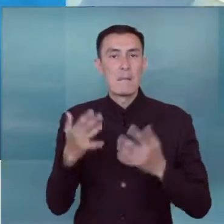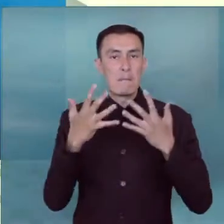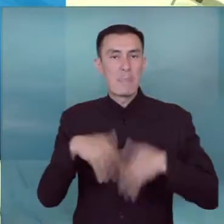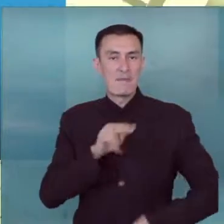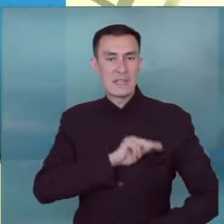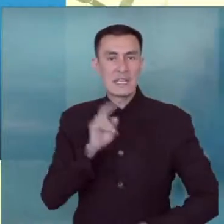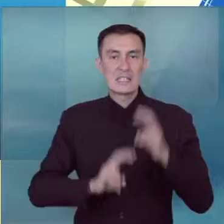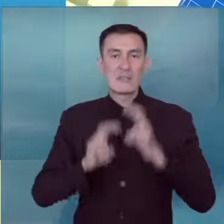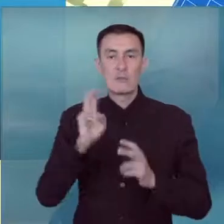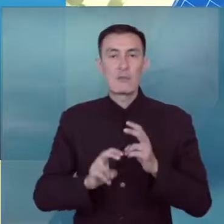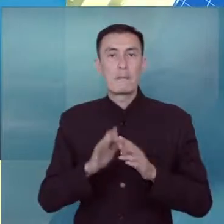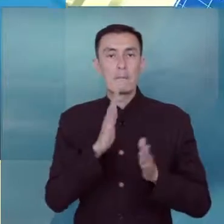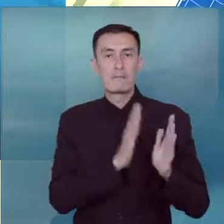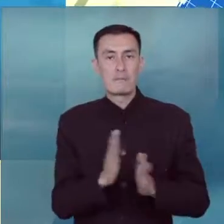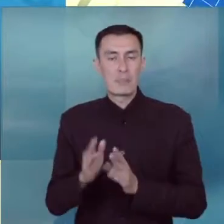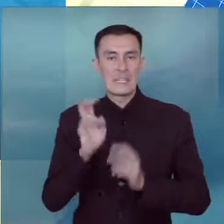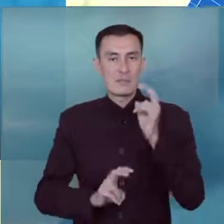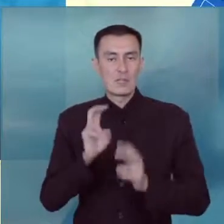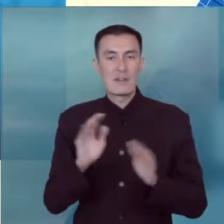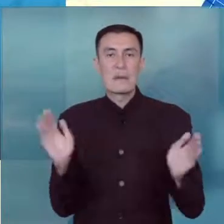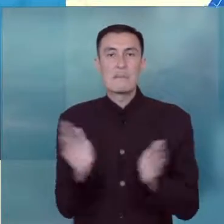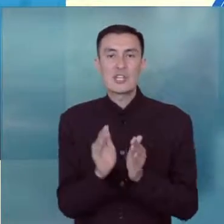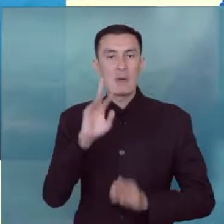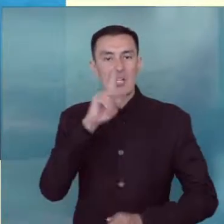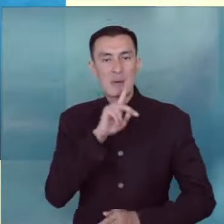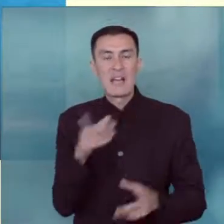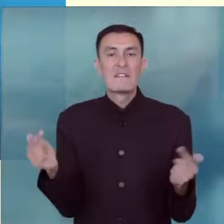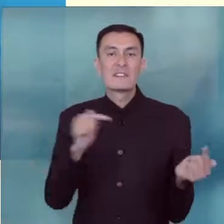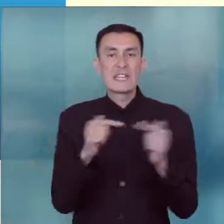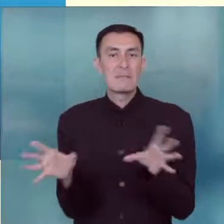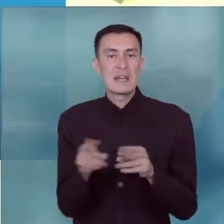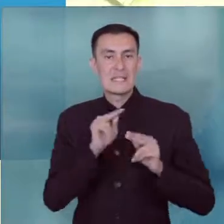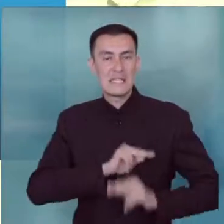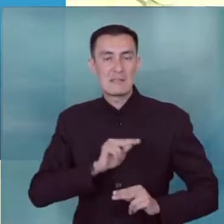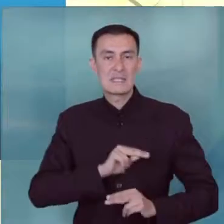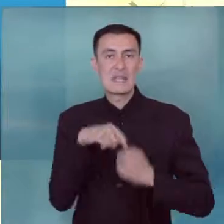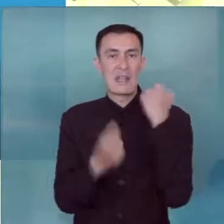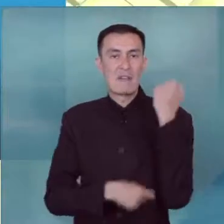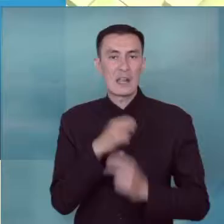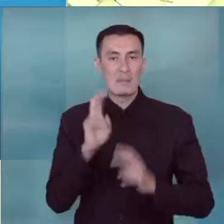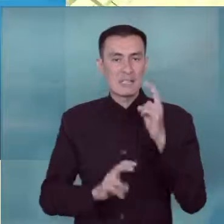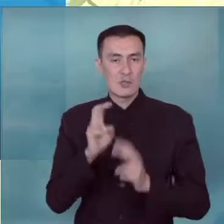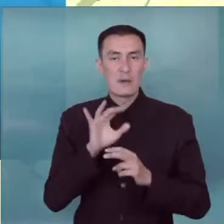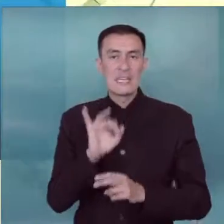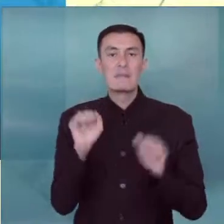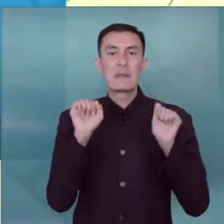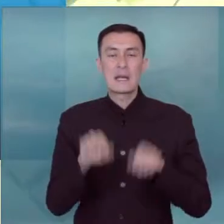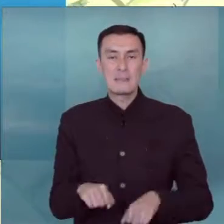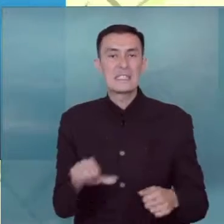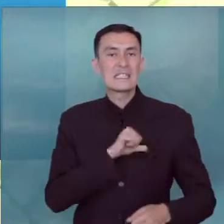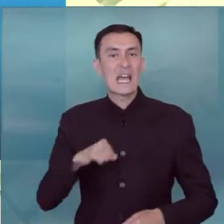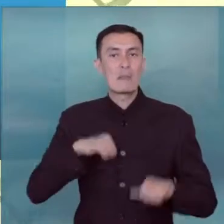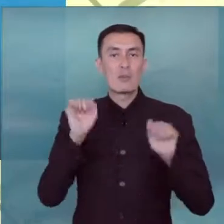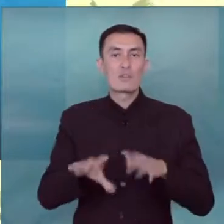to self-regulate and to learn new methods of behavior. For example, factories will be able to build production with fewer errors,